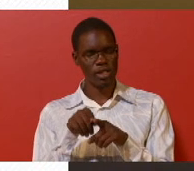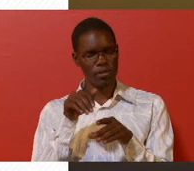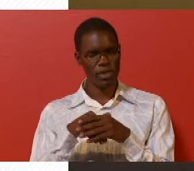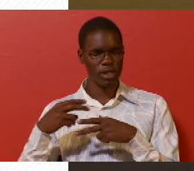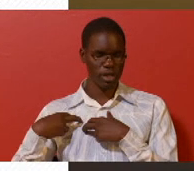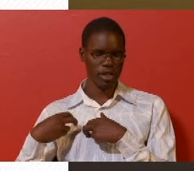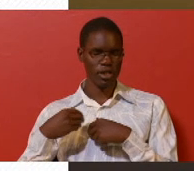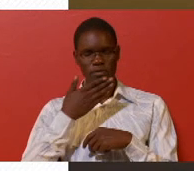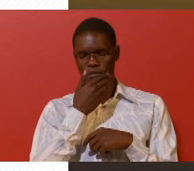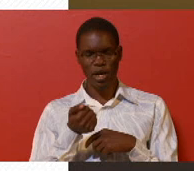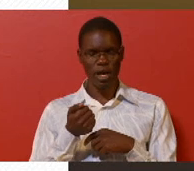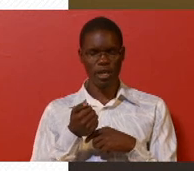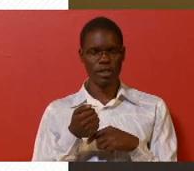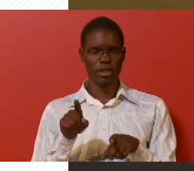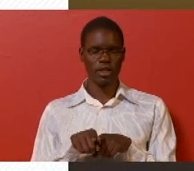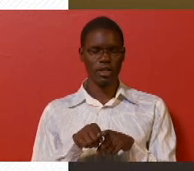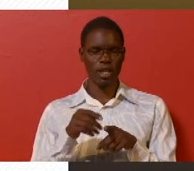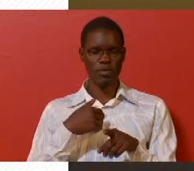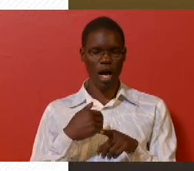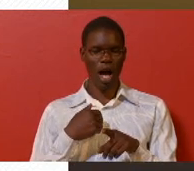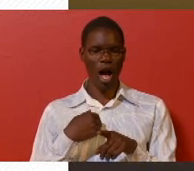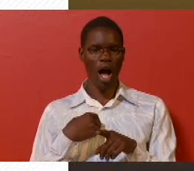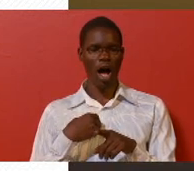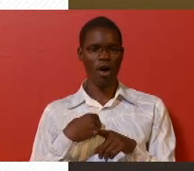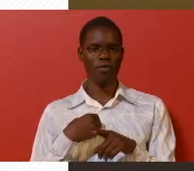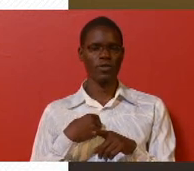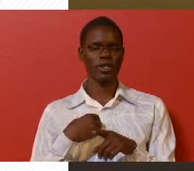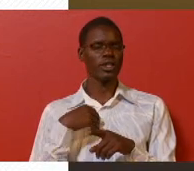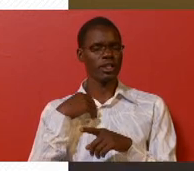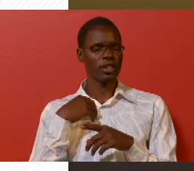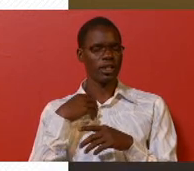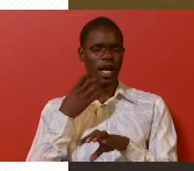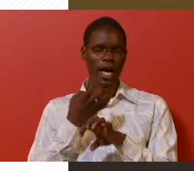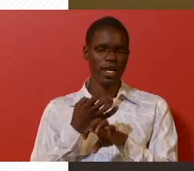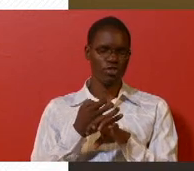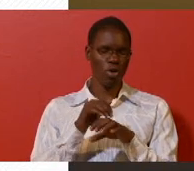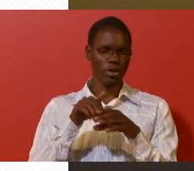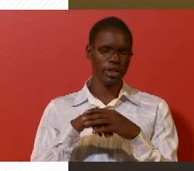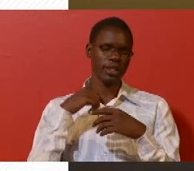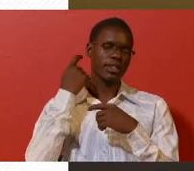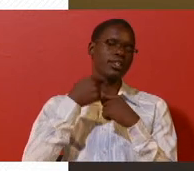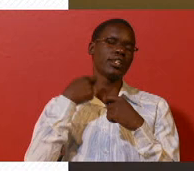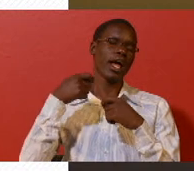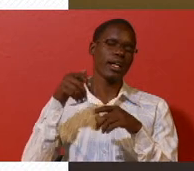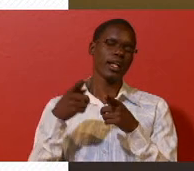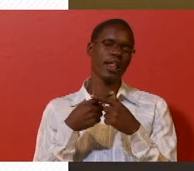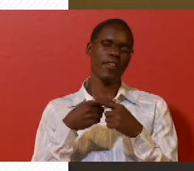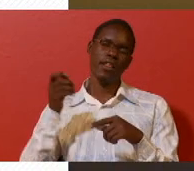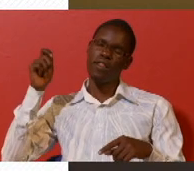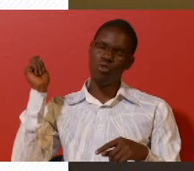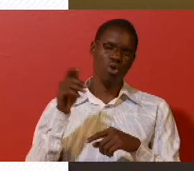it would be better for him if a millstone were hung around his neck and he were drowned in the depth of the sea. Many